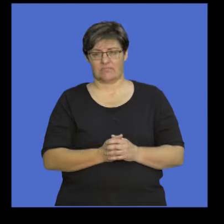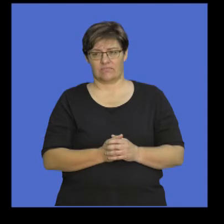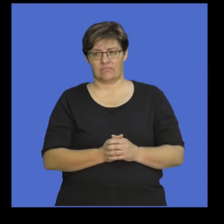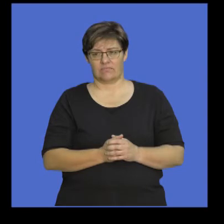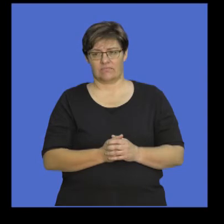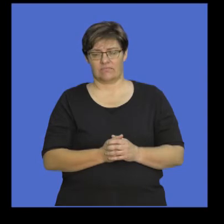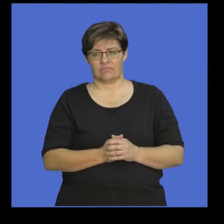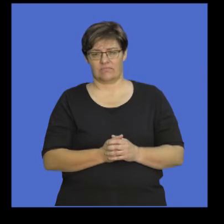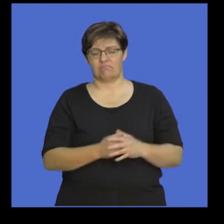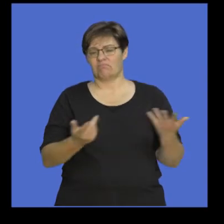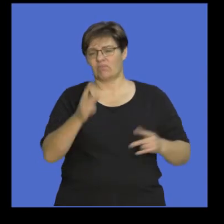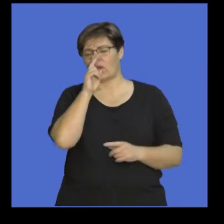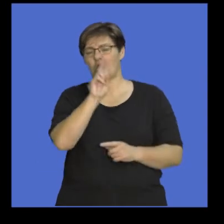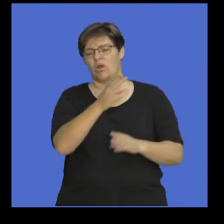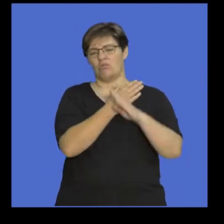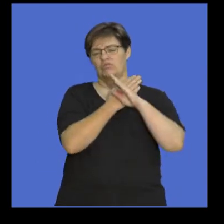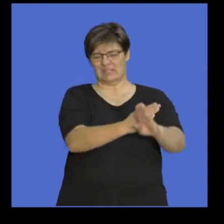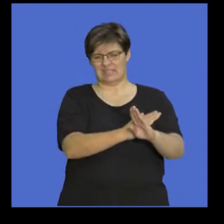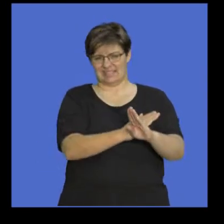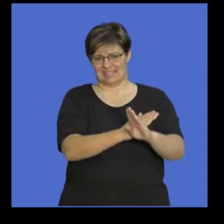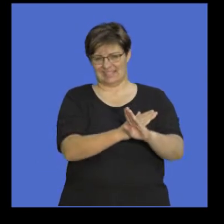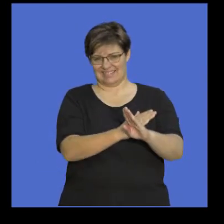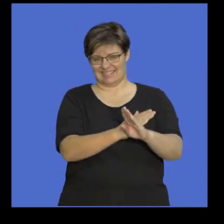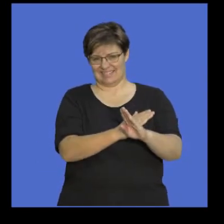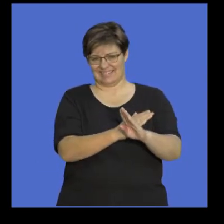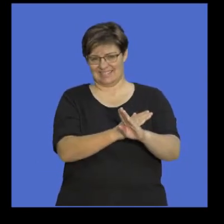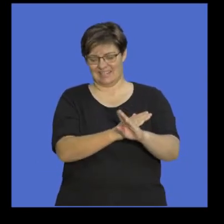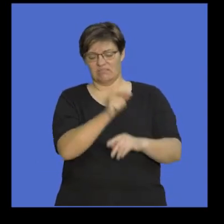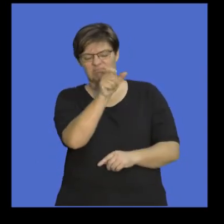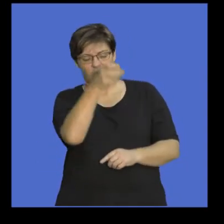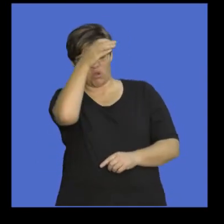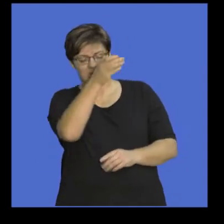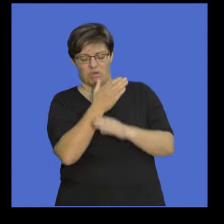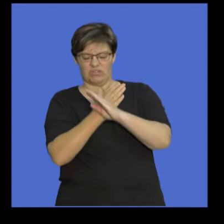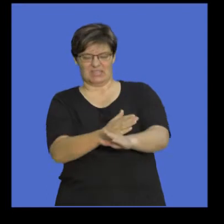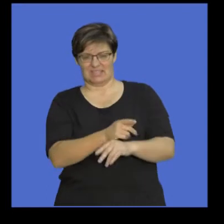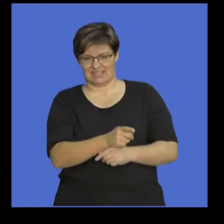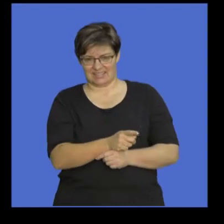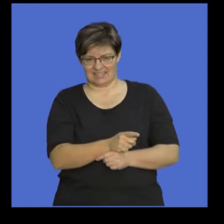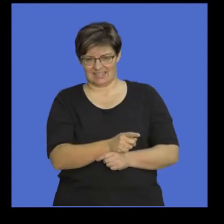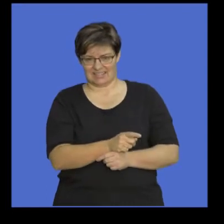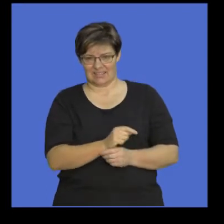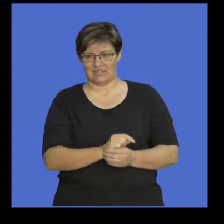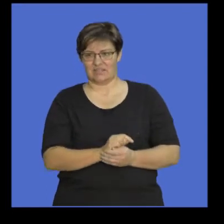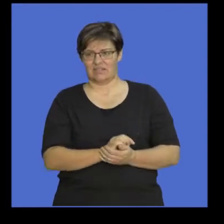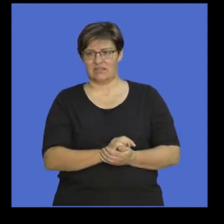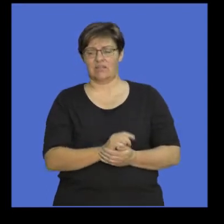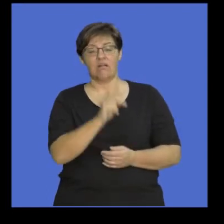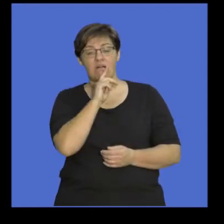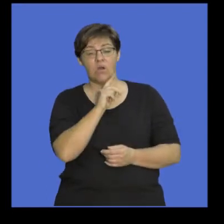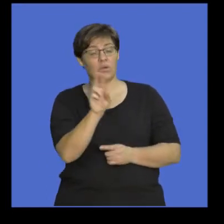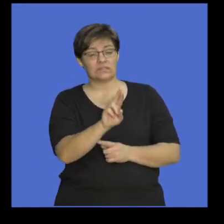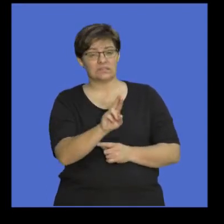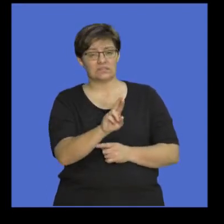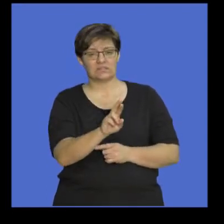right? Okay, now let's look at resistance as a concept. So resistance, the symbol is capital